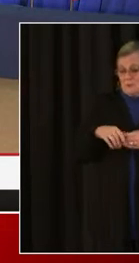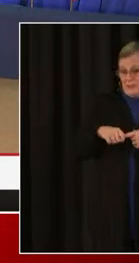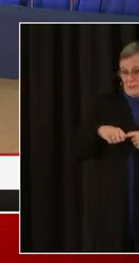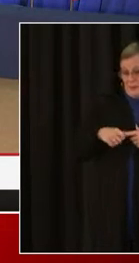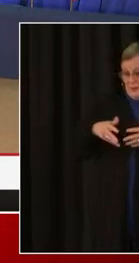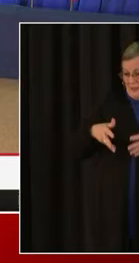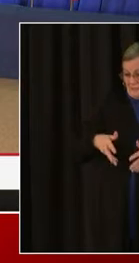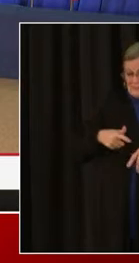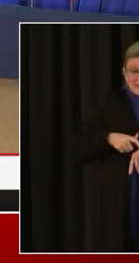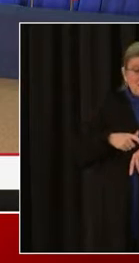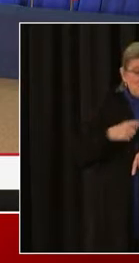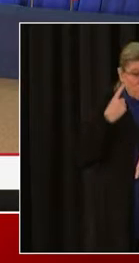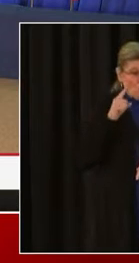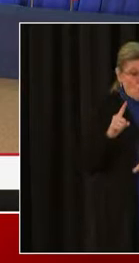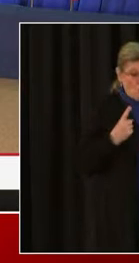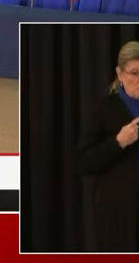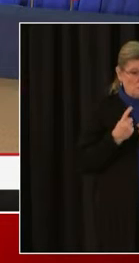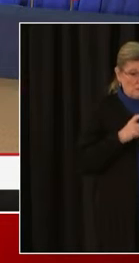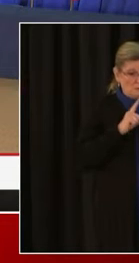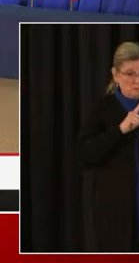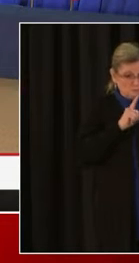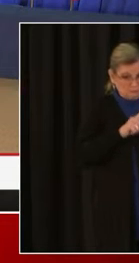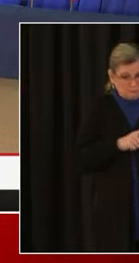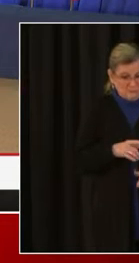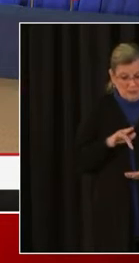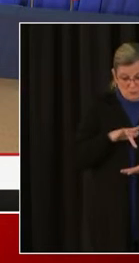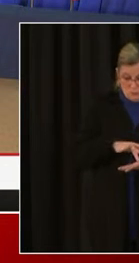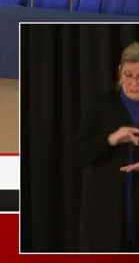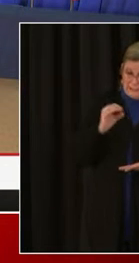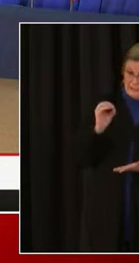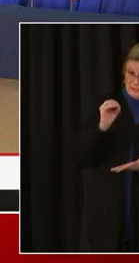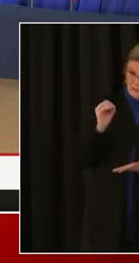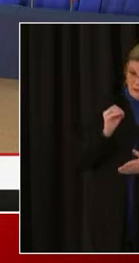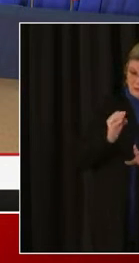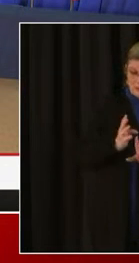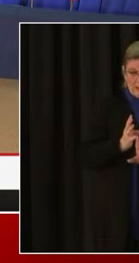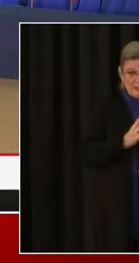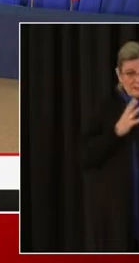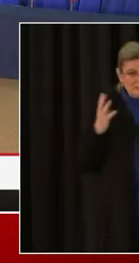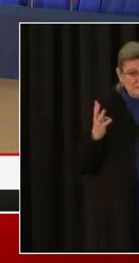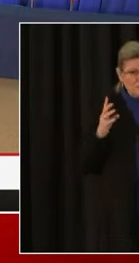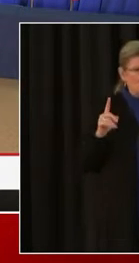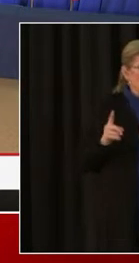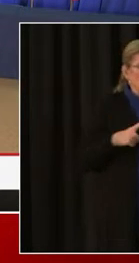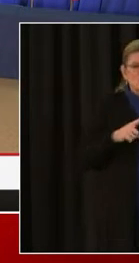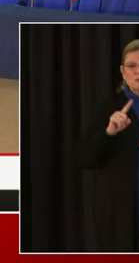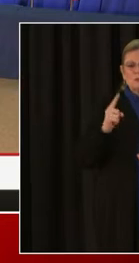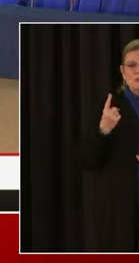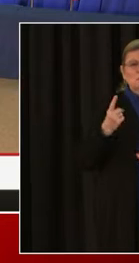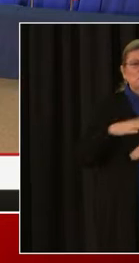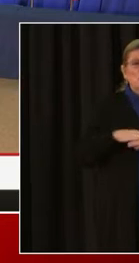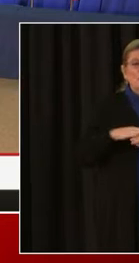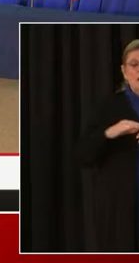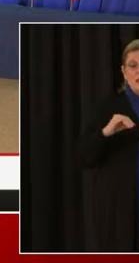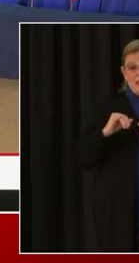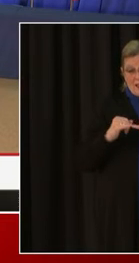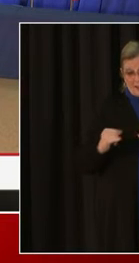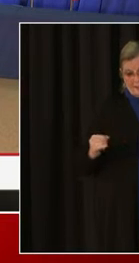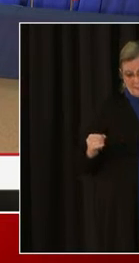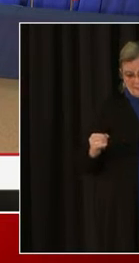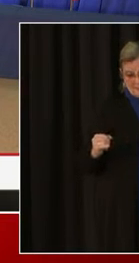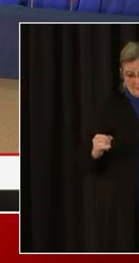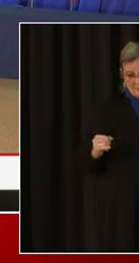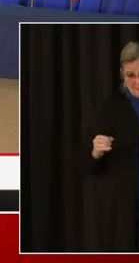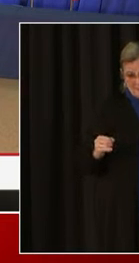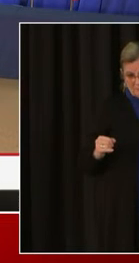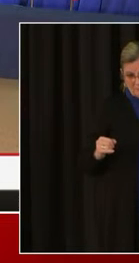so please press 0 now to be entered into the question queue. The first question is coming online, Chancellor, and a resident is